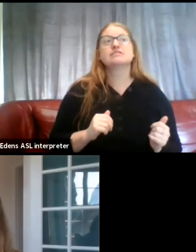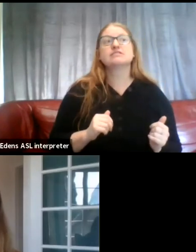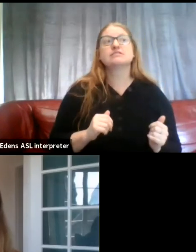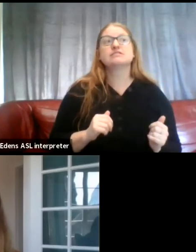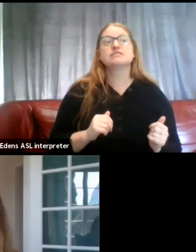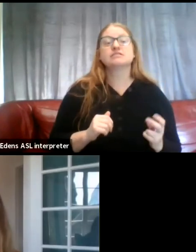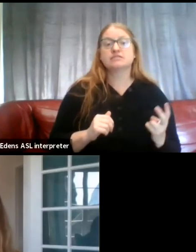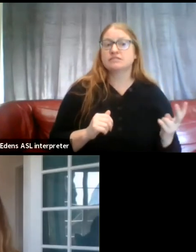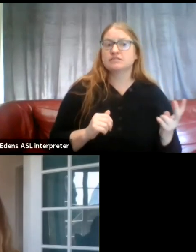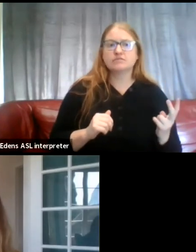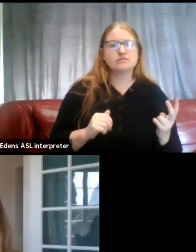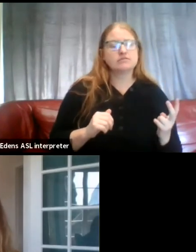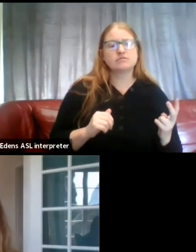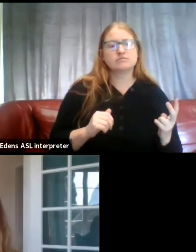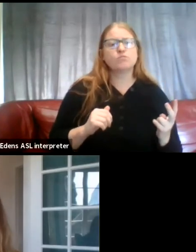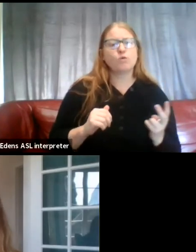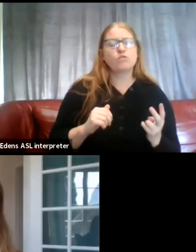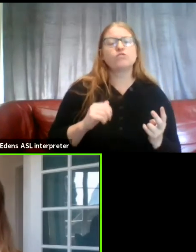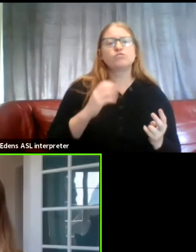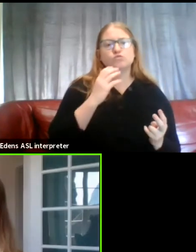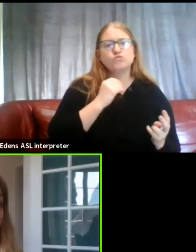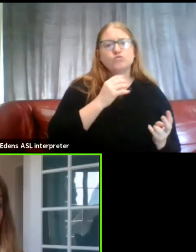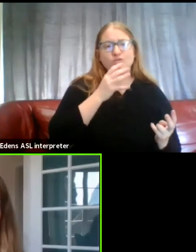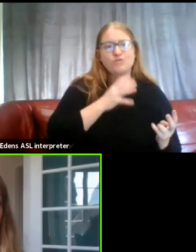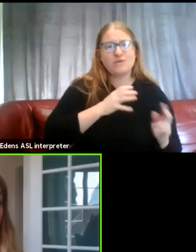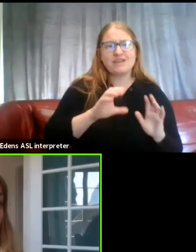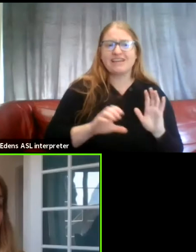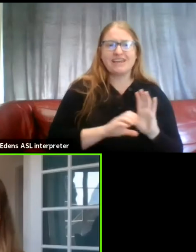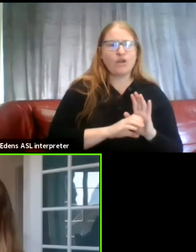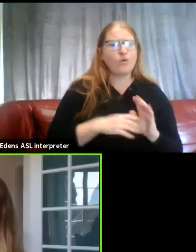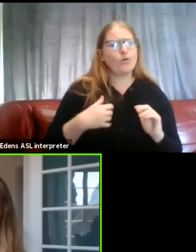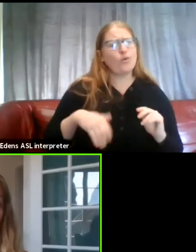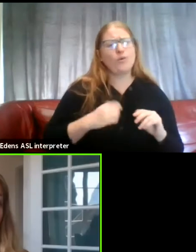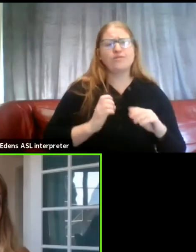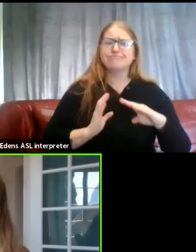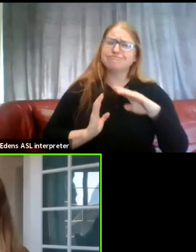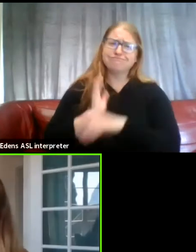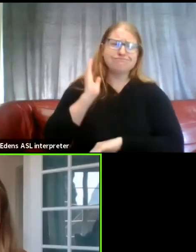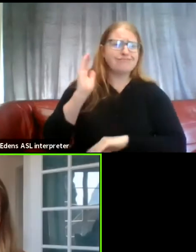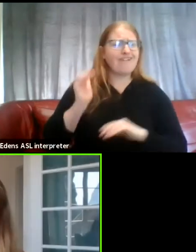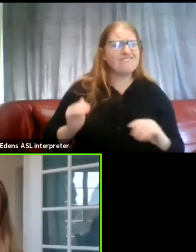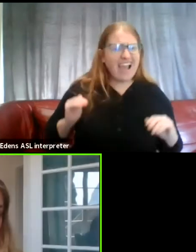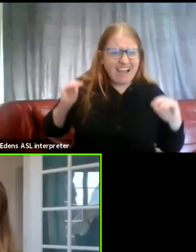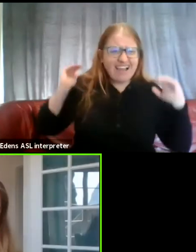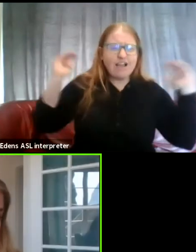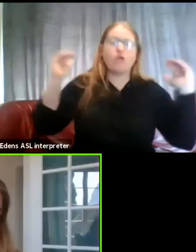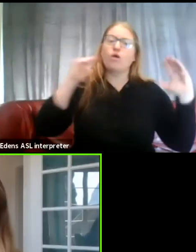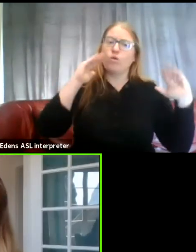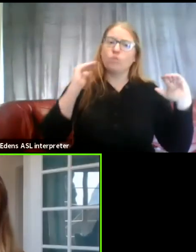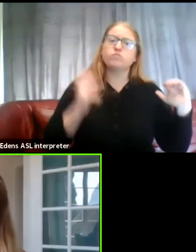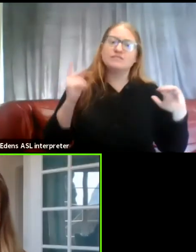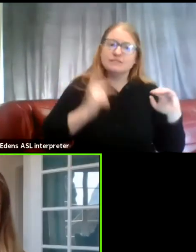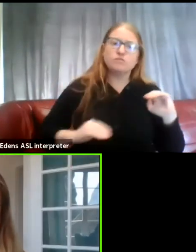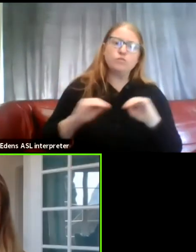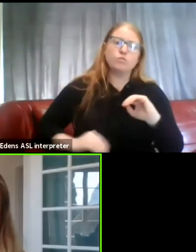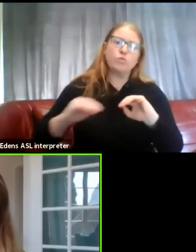Jewish women characters who are 10 years ahead, like they're 10 years ahead. They're what I hope we see more of. And